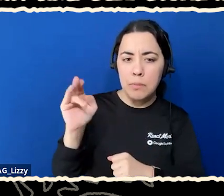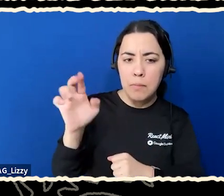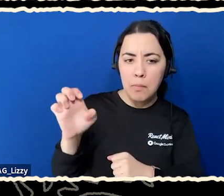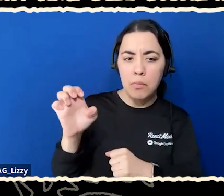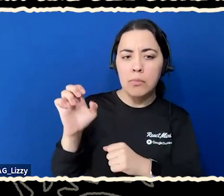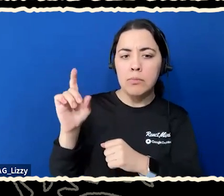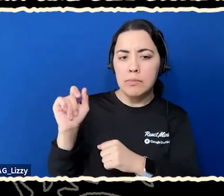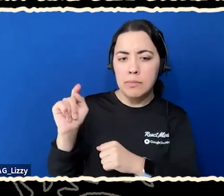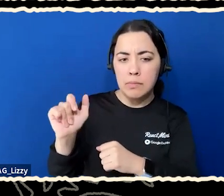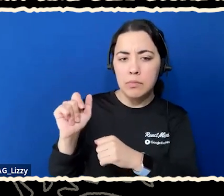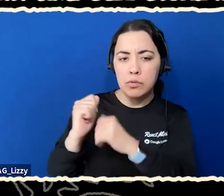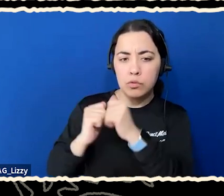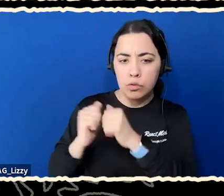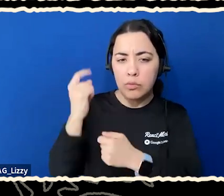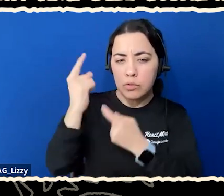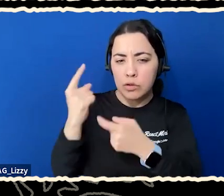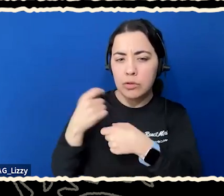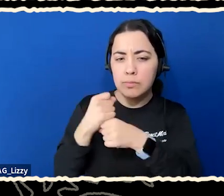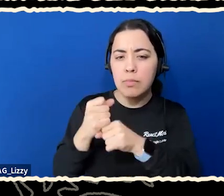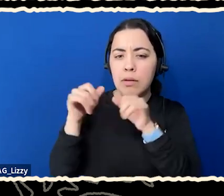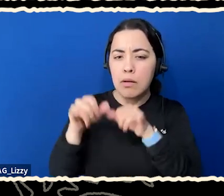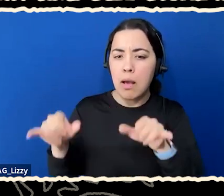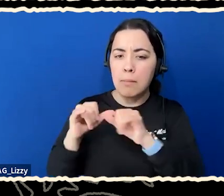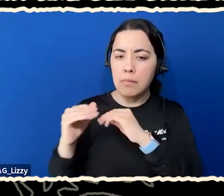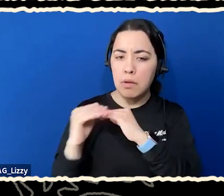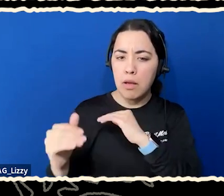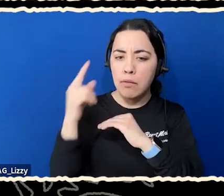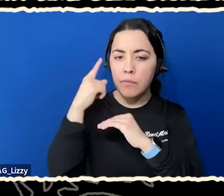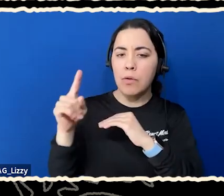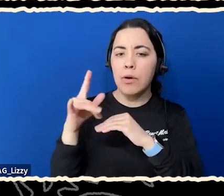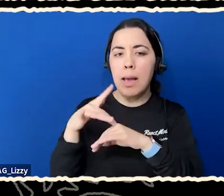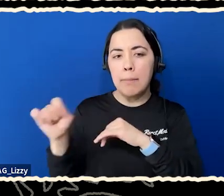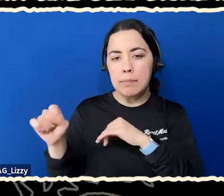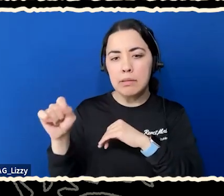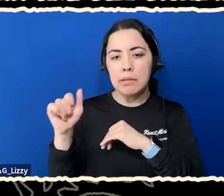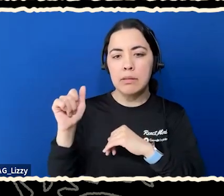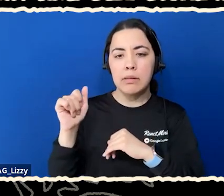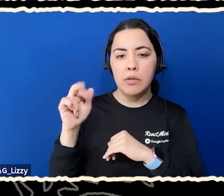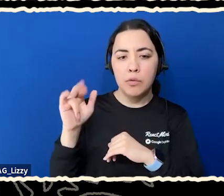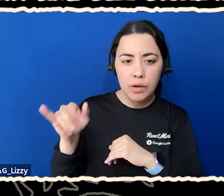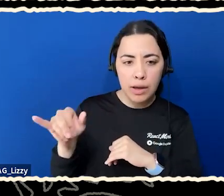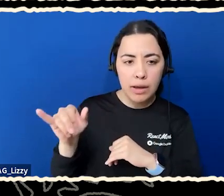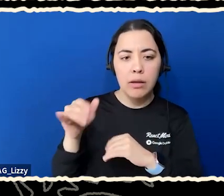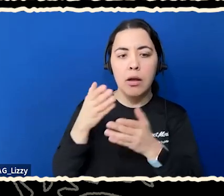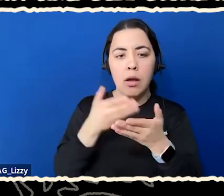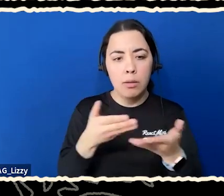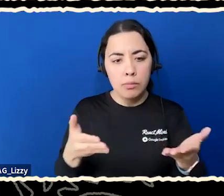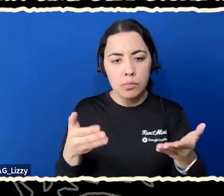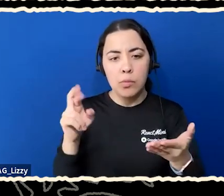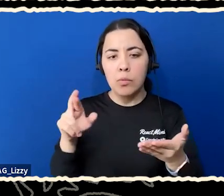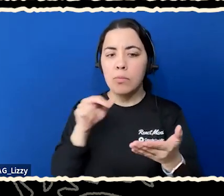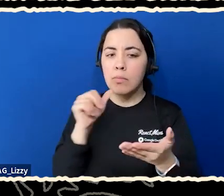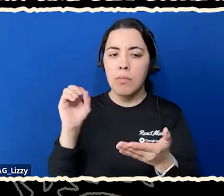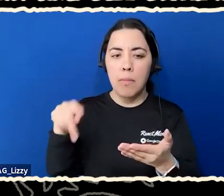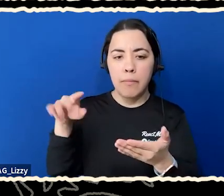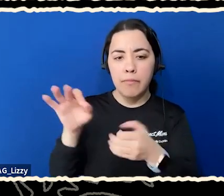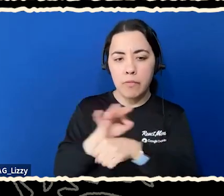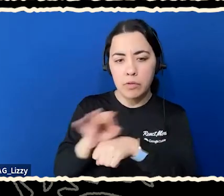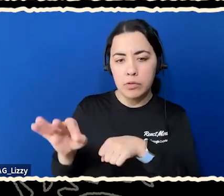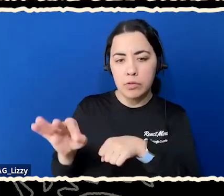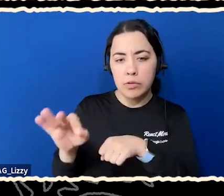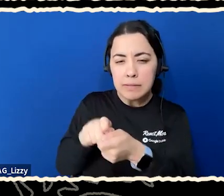no-op functions. In this particular example, like object freeze is used as an extra safety measure to